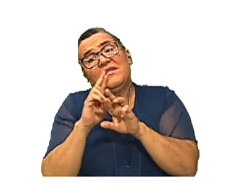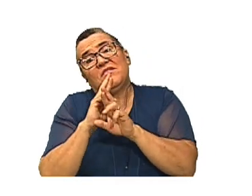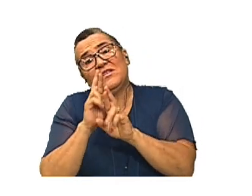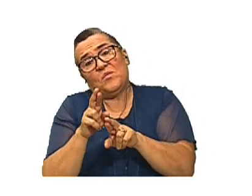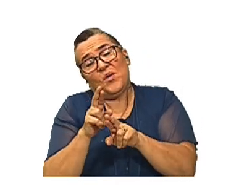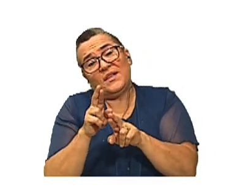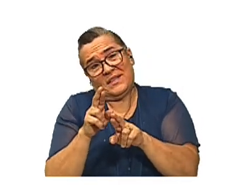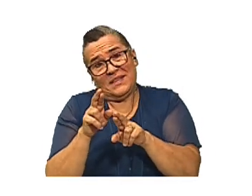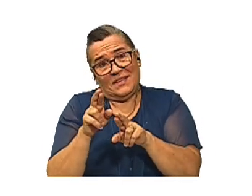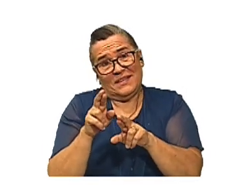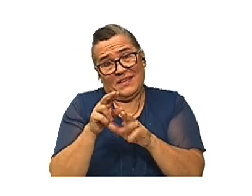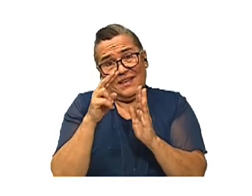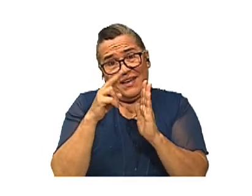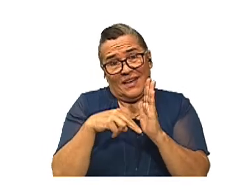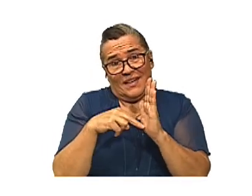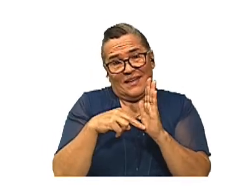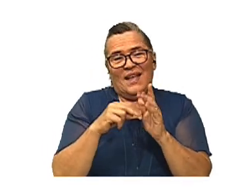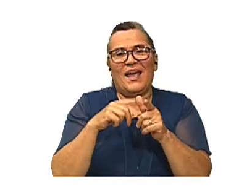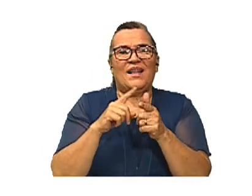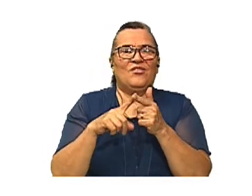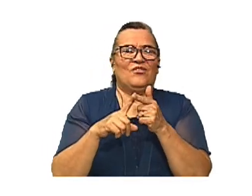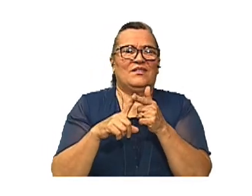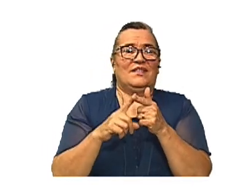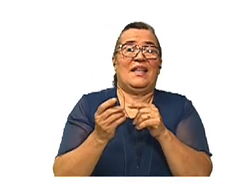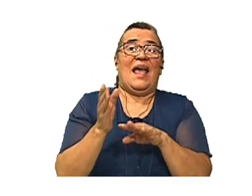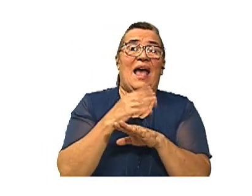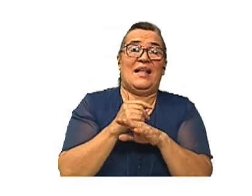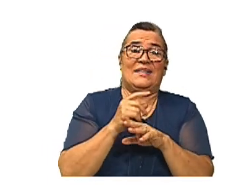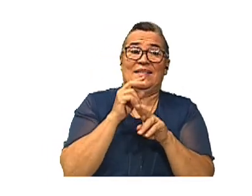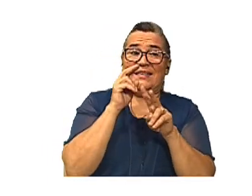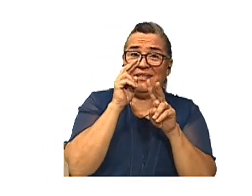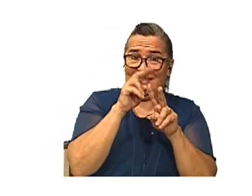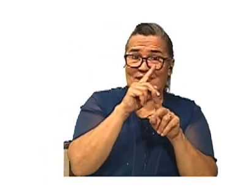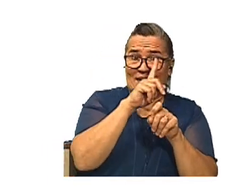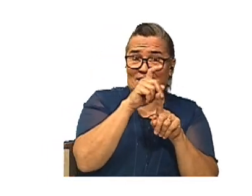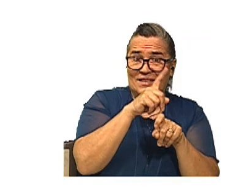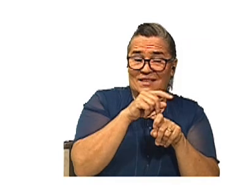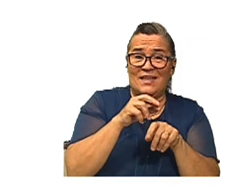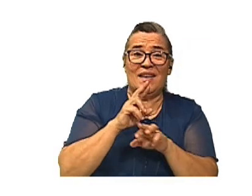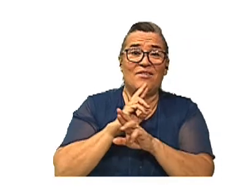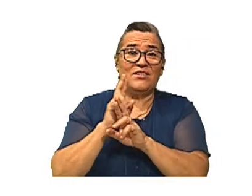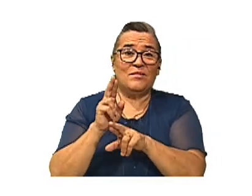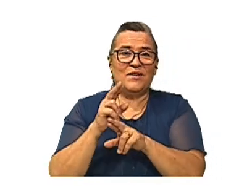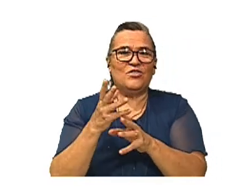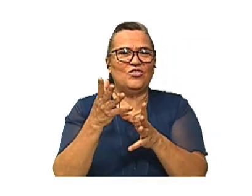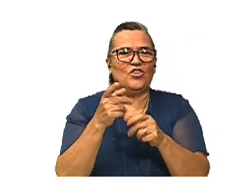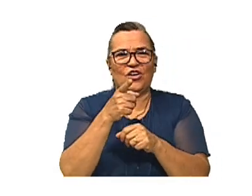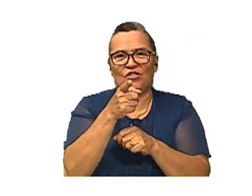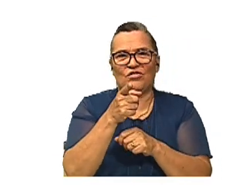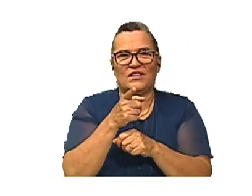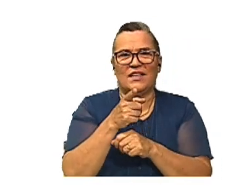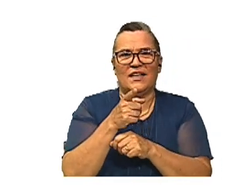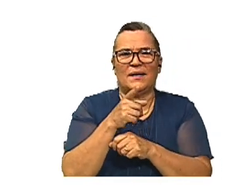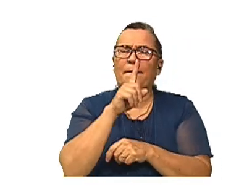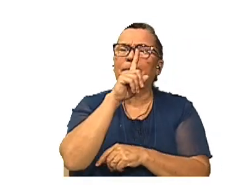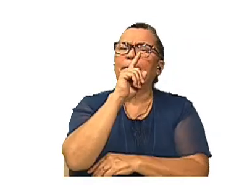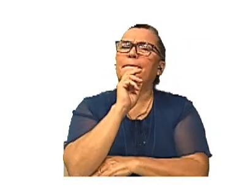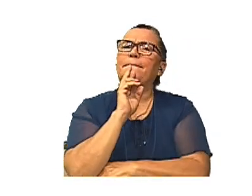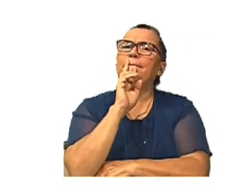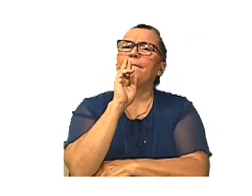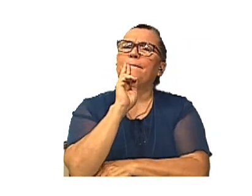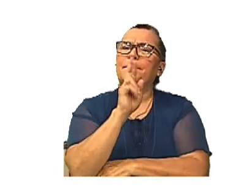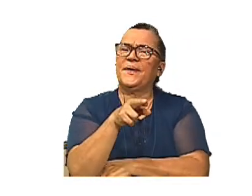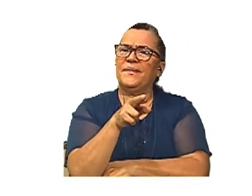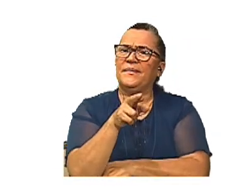So, before looking at the questions and their possible answers, I want you to answer using your own